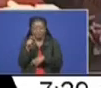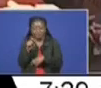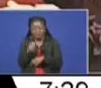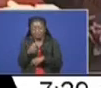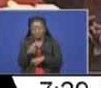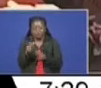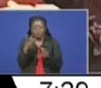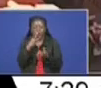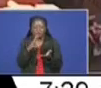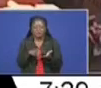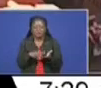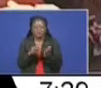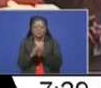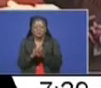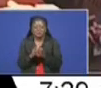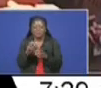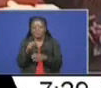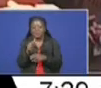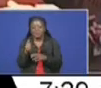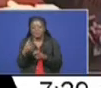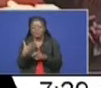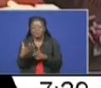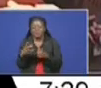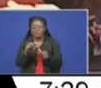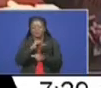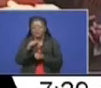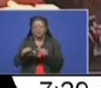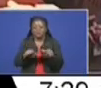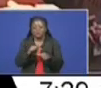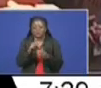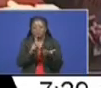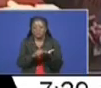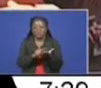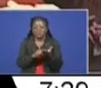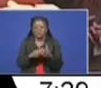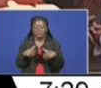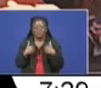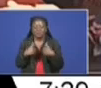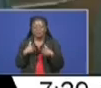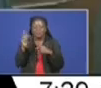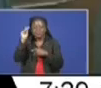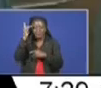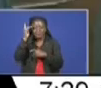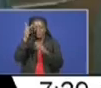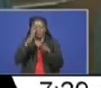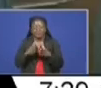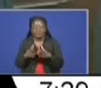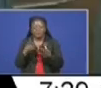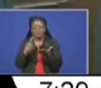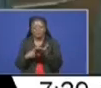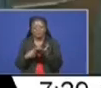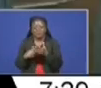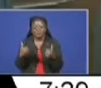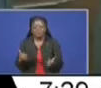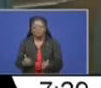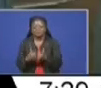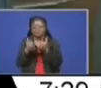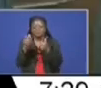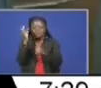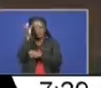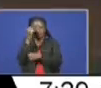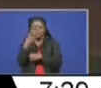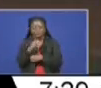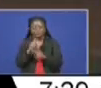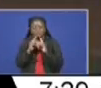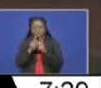worse. Well, on the other issue of social media, the young parliamentarians discussed the challenges, concerns, and